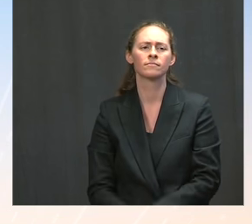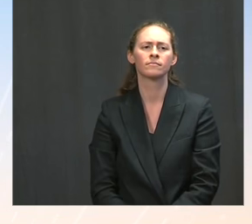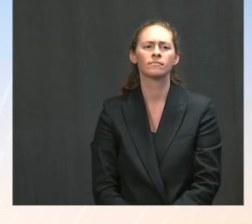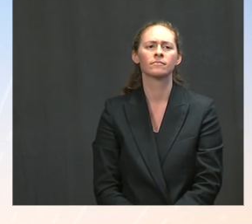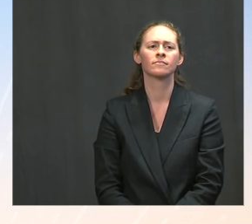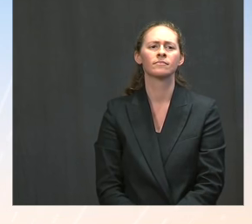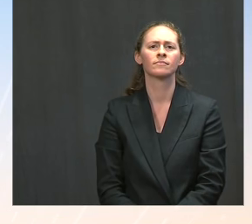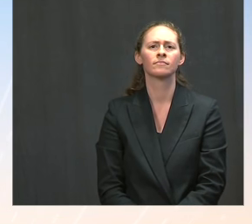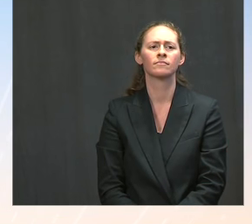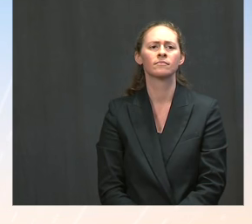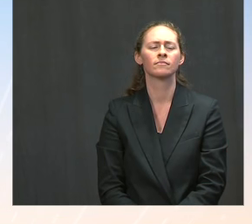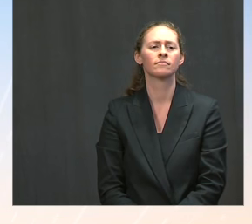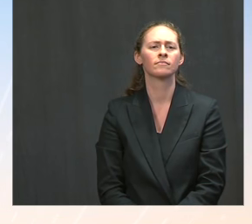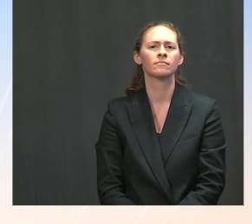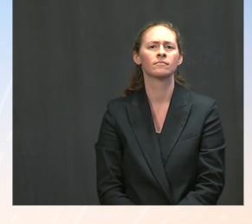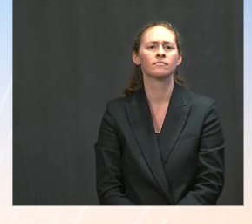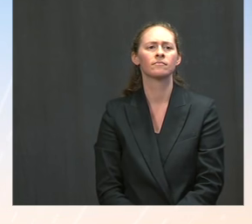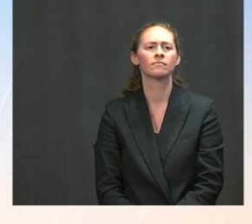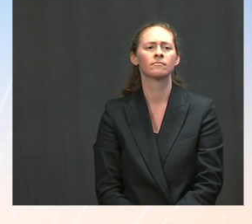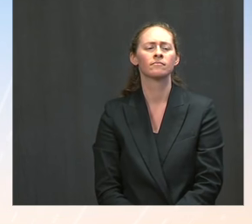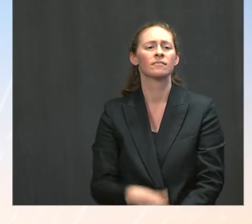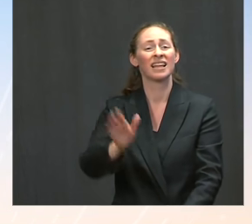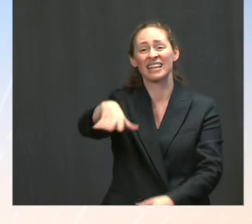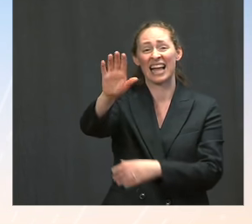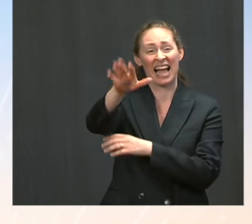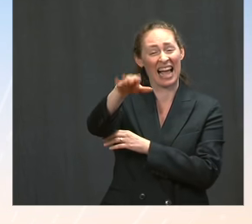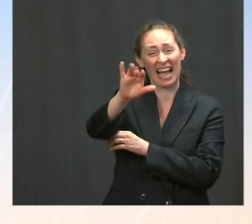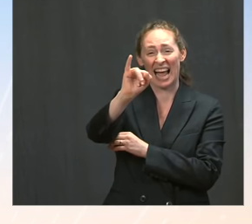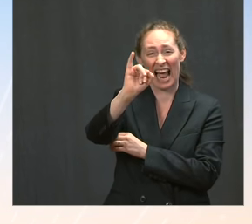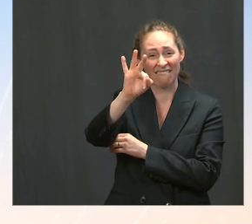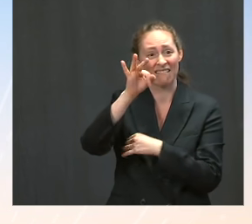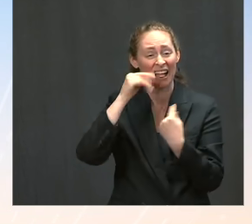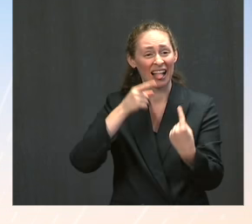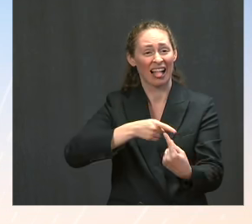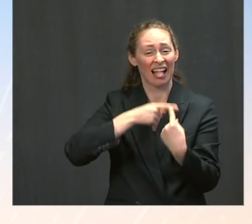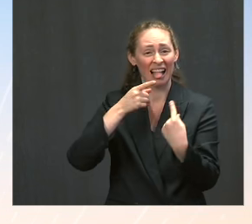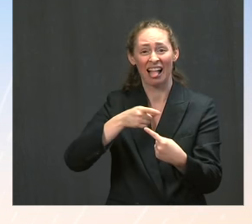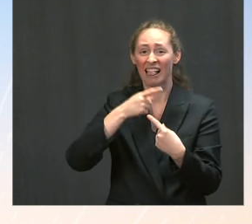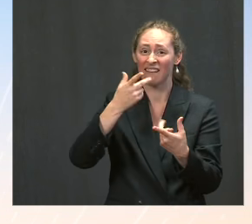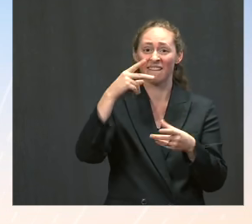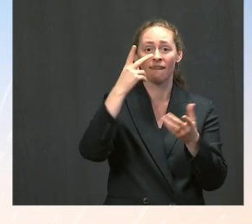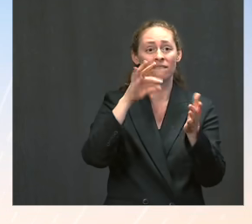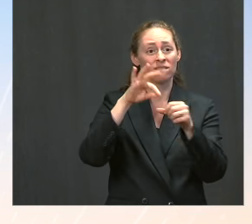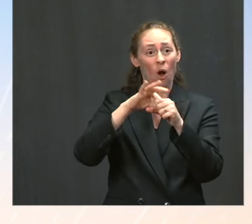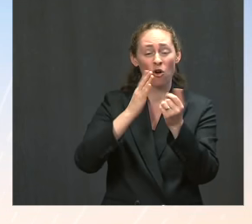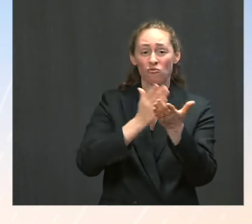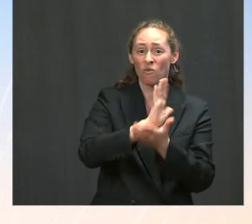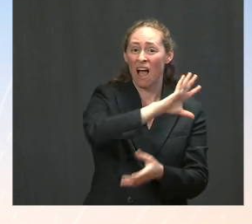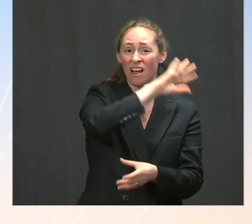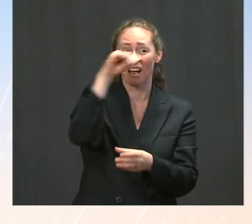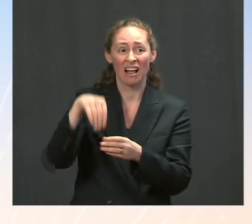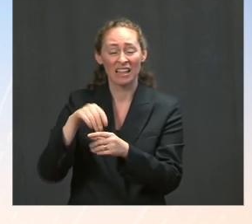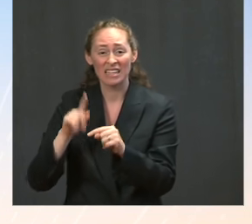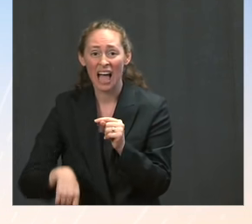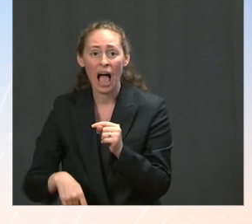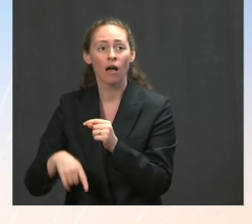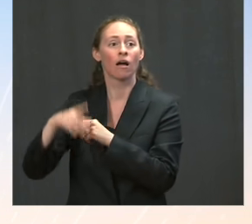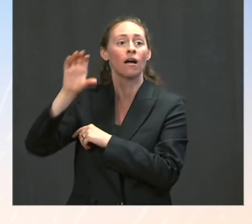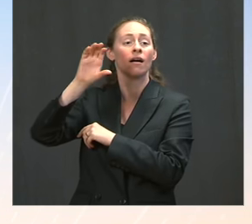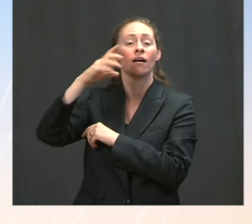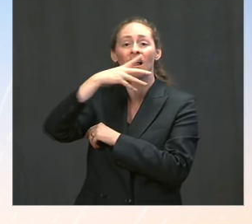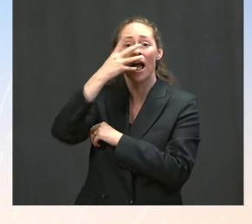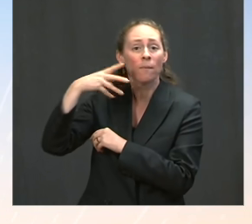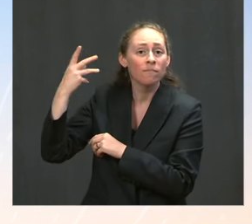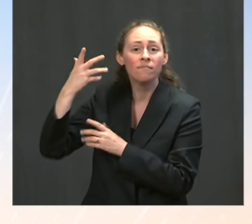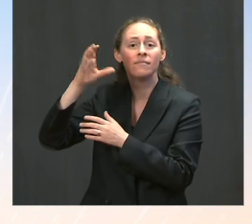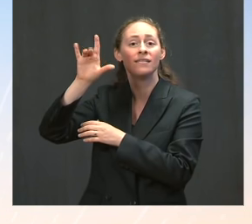if things that can't get done are things like voting rights that are so big, or dealing with climate or immigration, is there really any difference